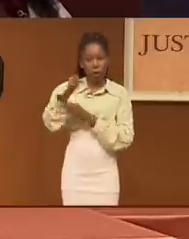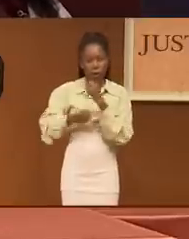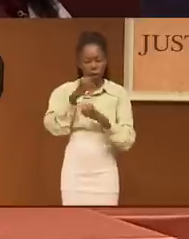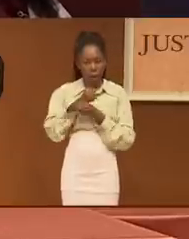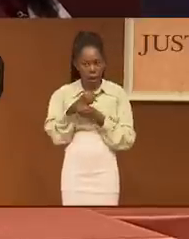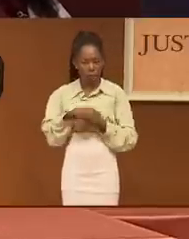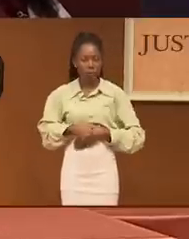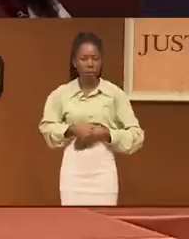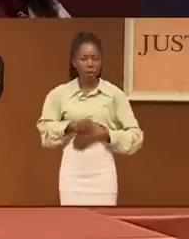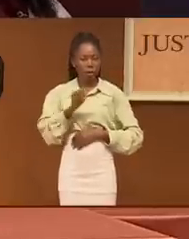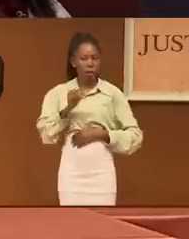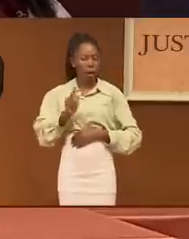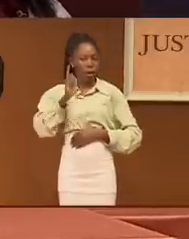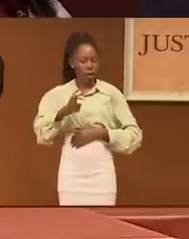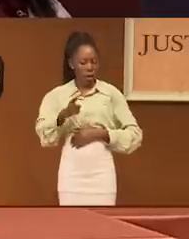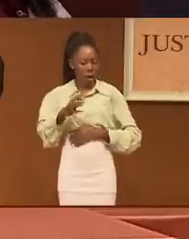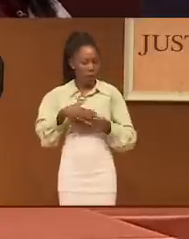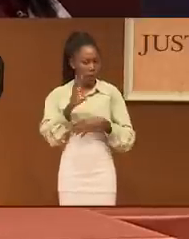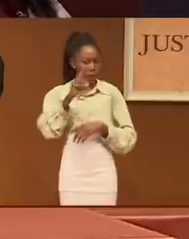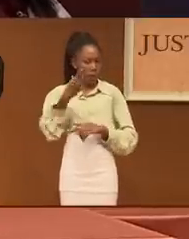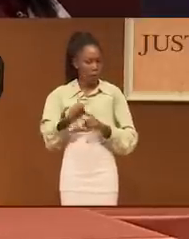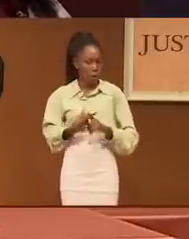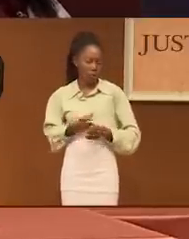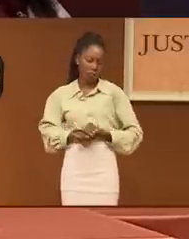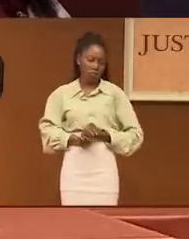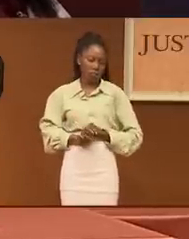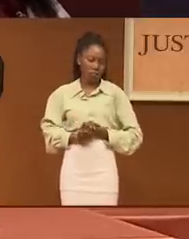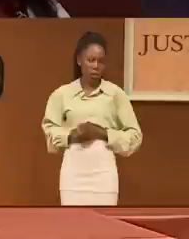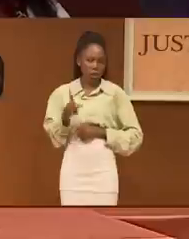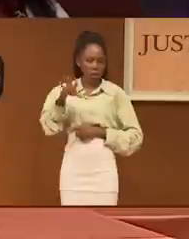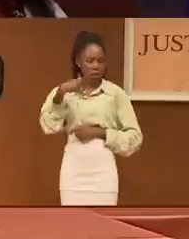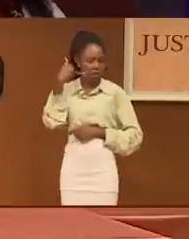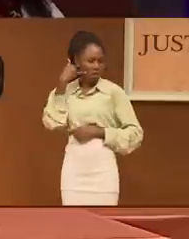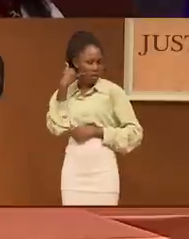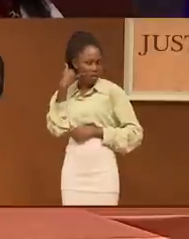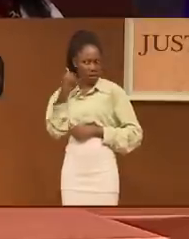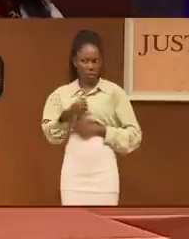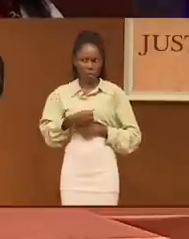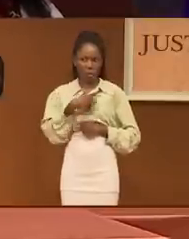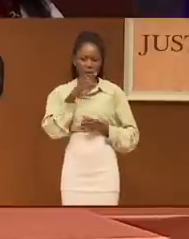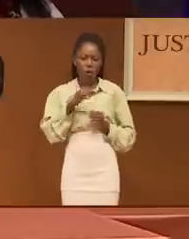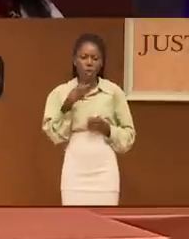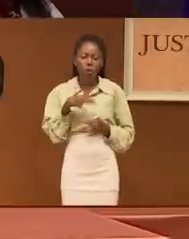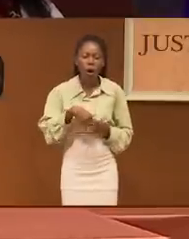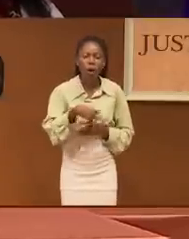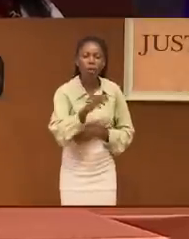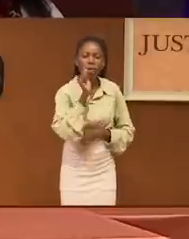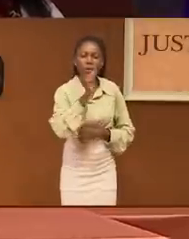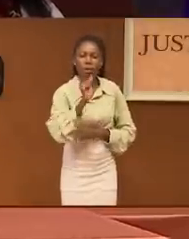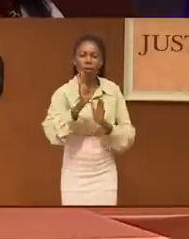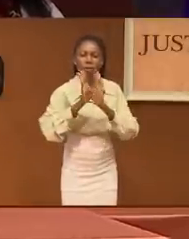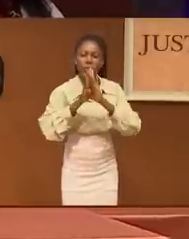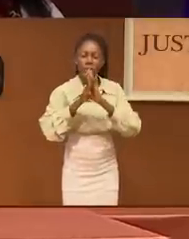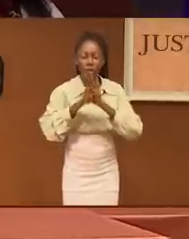So after the 6 months, I just woke up. I received a call that somebody was waiting for me outside. So